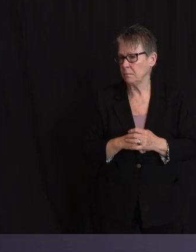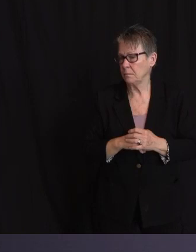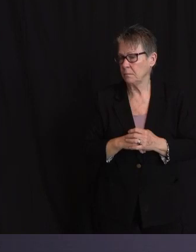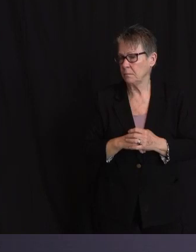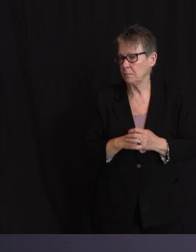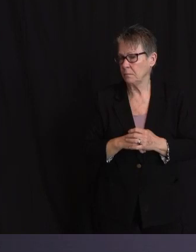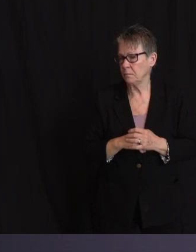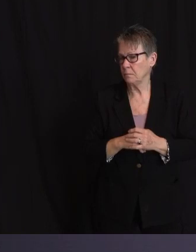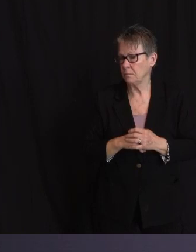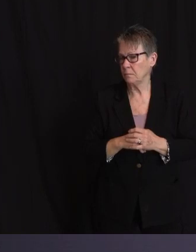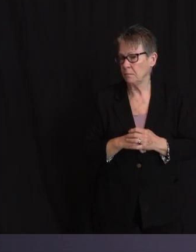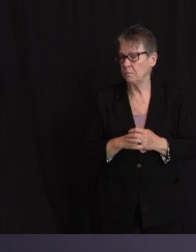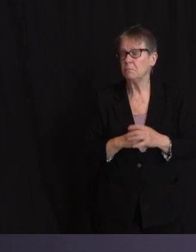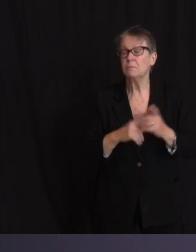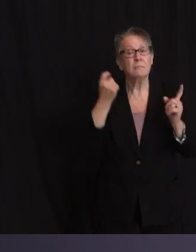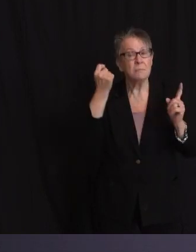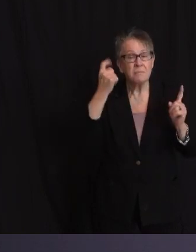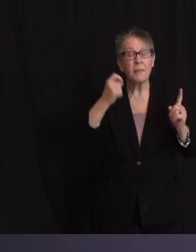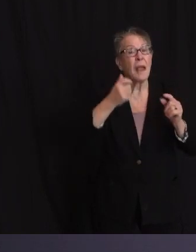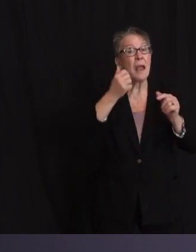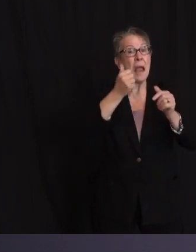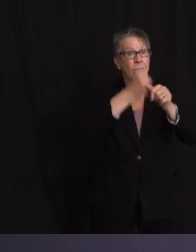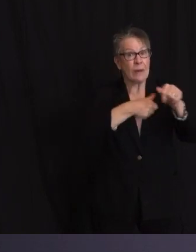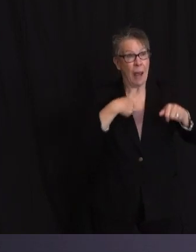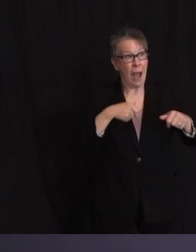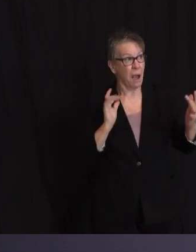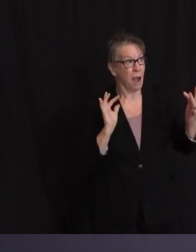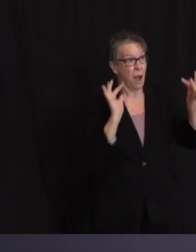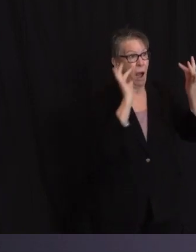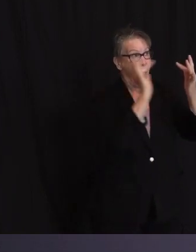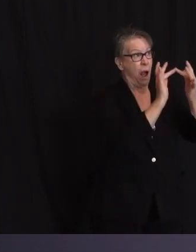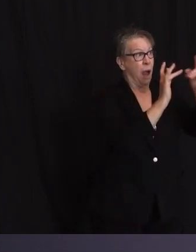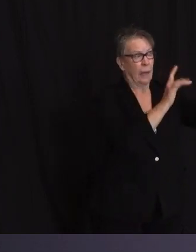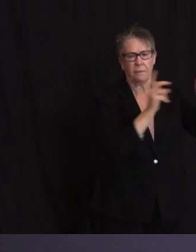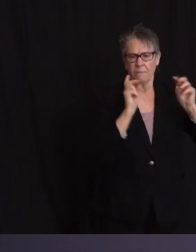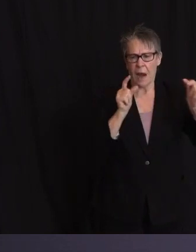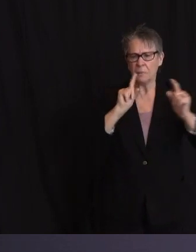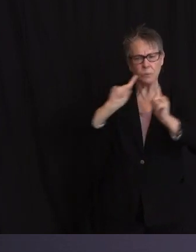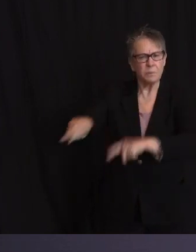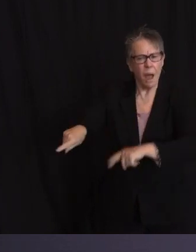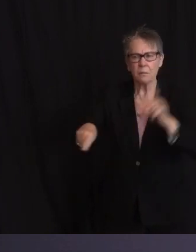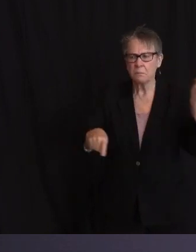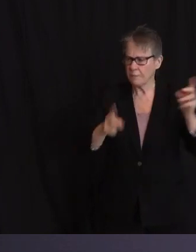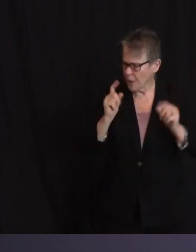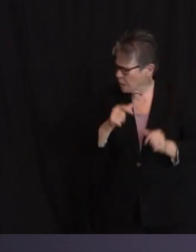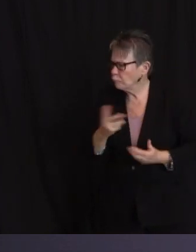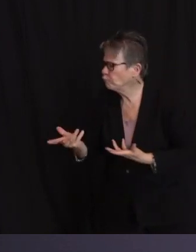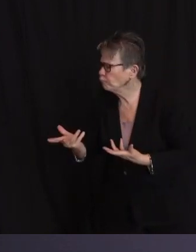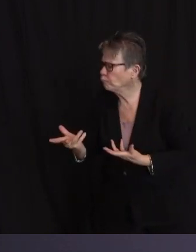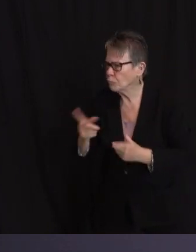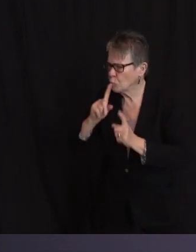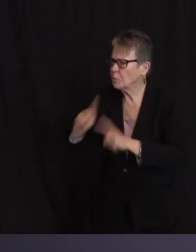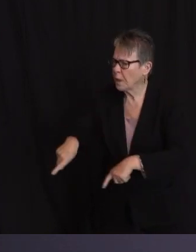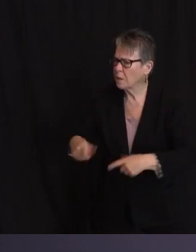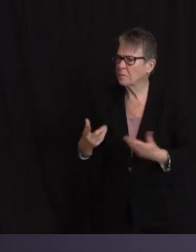liked the answer. We've gotten stuff, but we've invariably needed more. There have been some